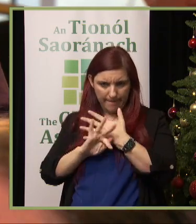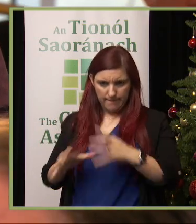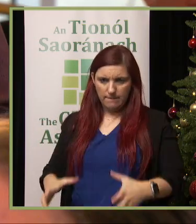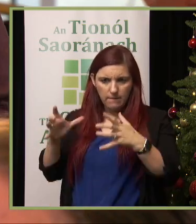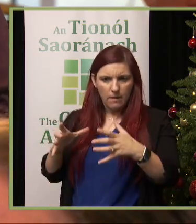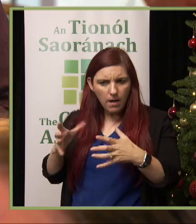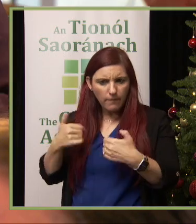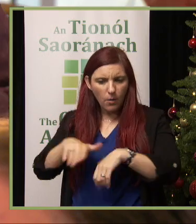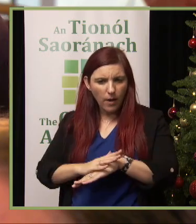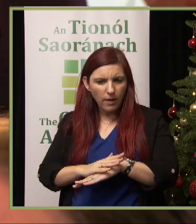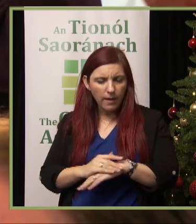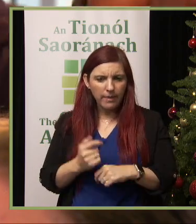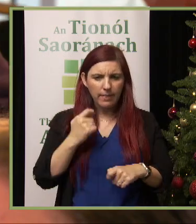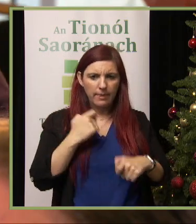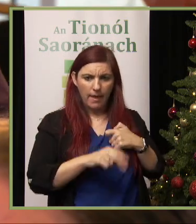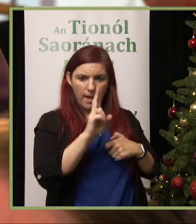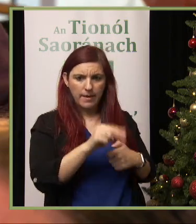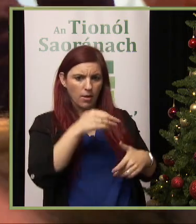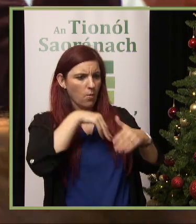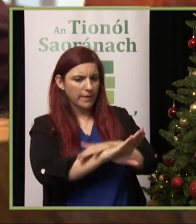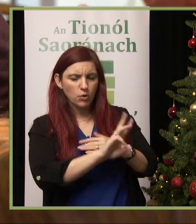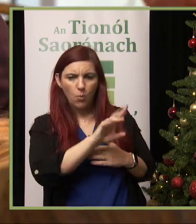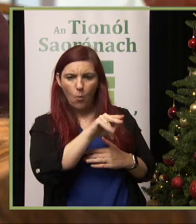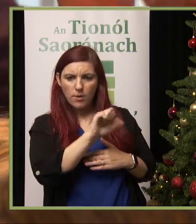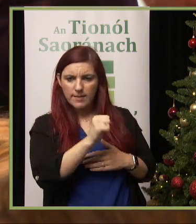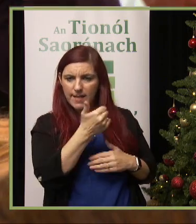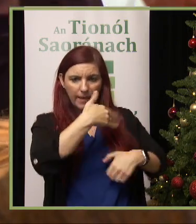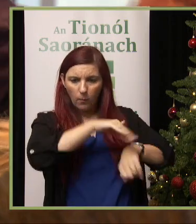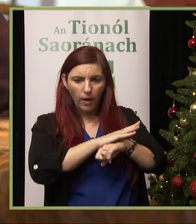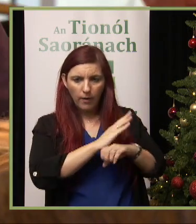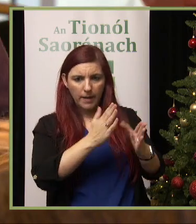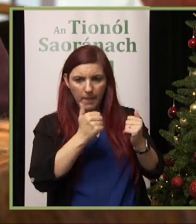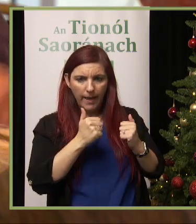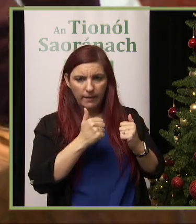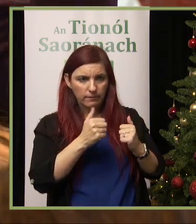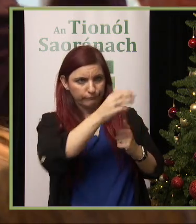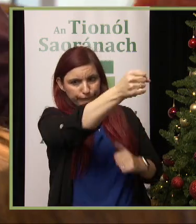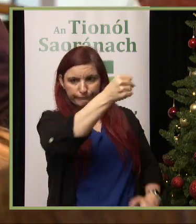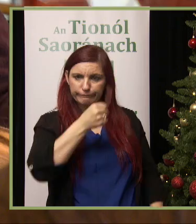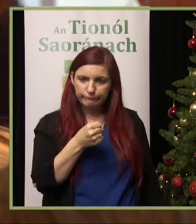everywhere. Then I can walk into Woody's anywhere, buy off the shelf,